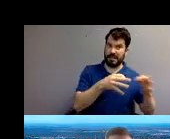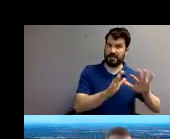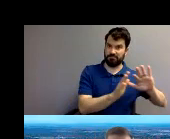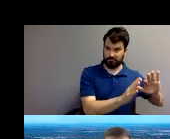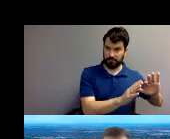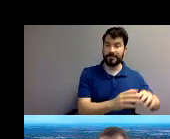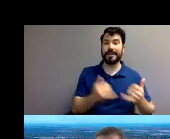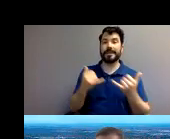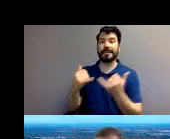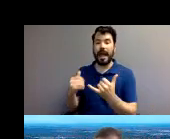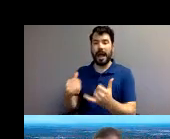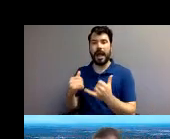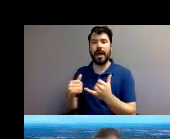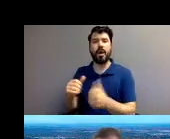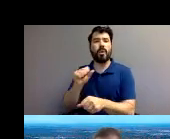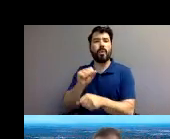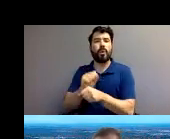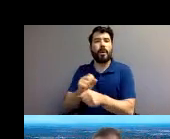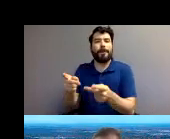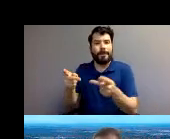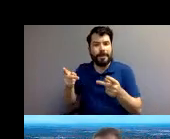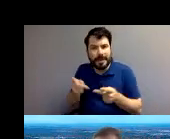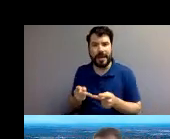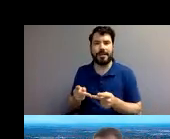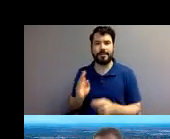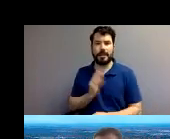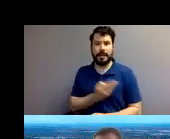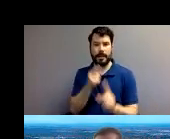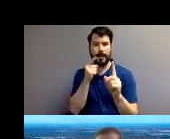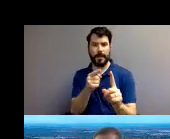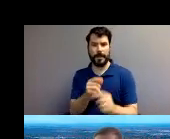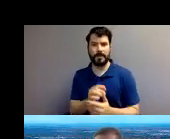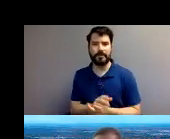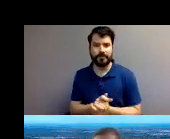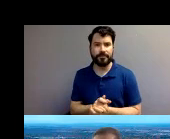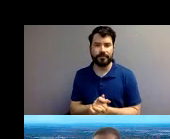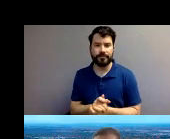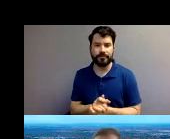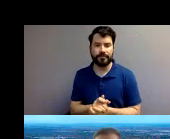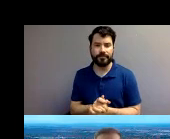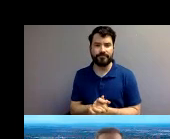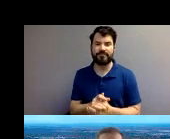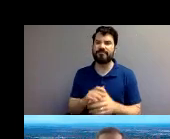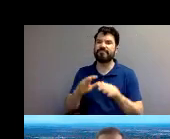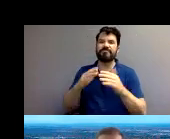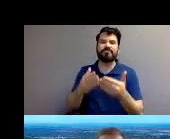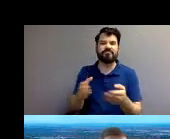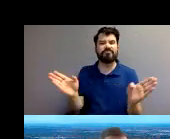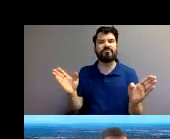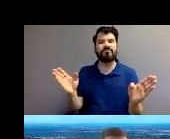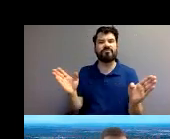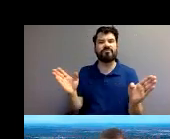the workplace and some of our objectives you see here. So overall, we seek to provide, the tools and